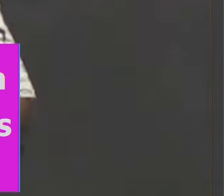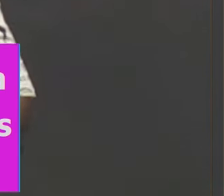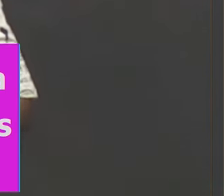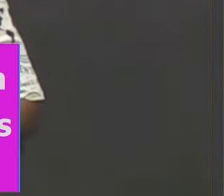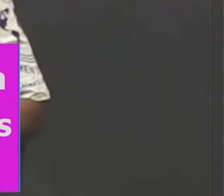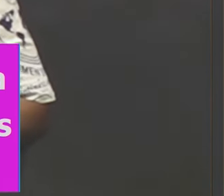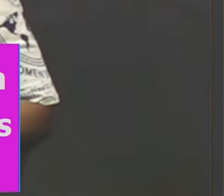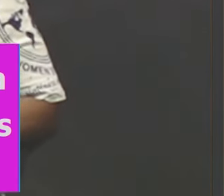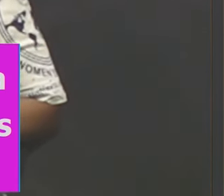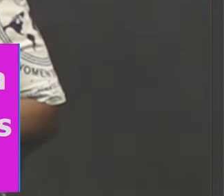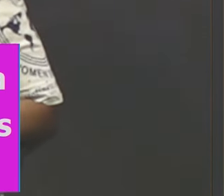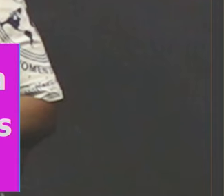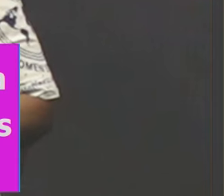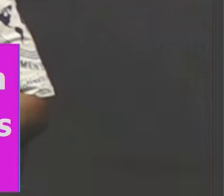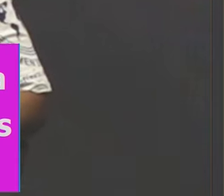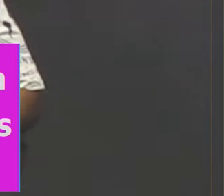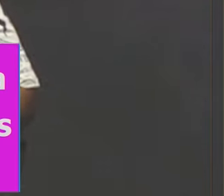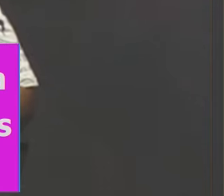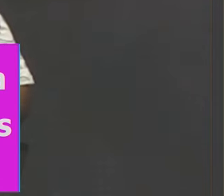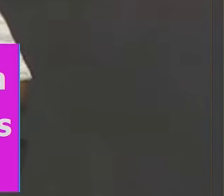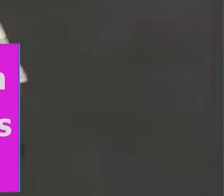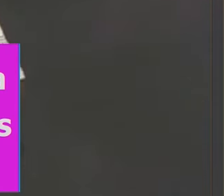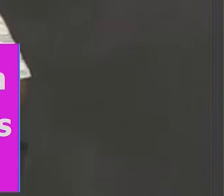wadi afumu ahaban